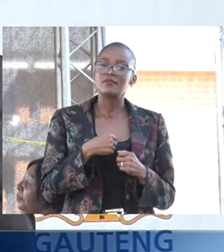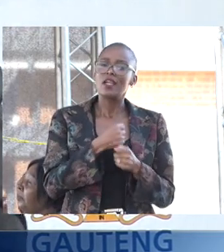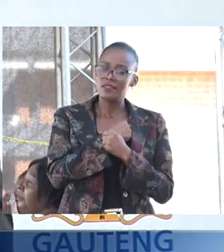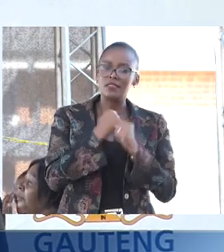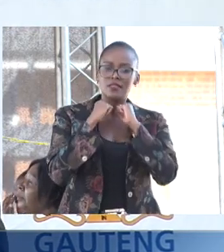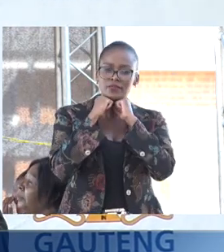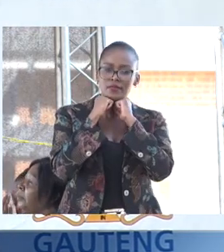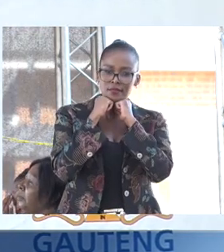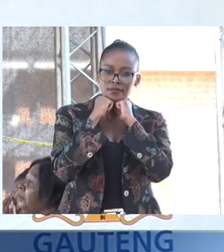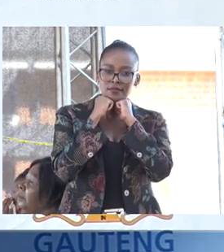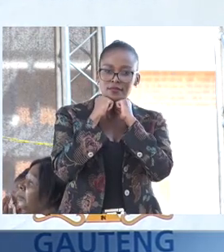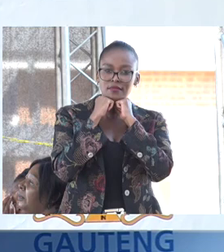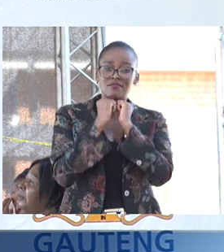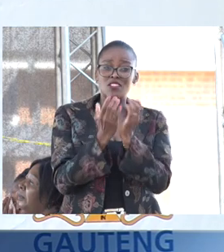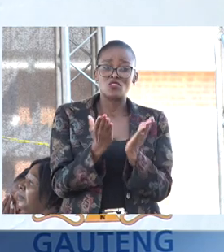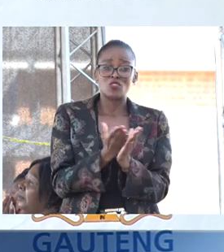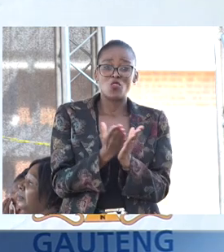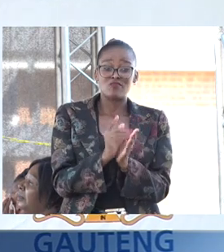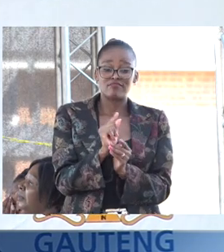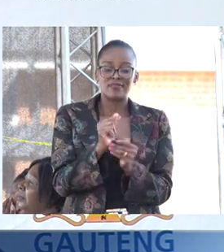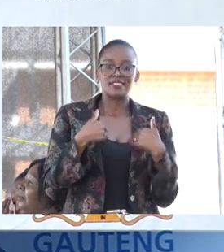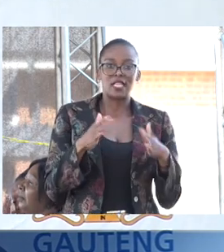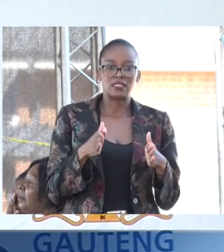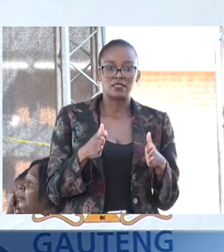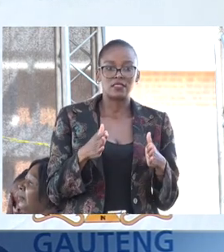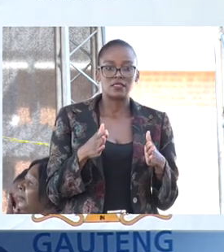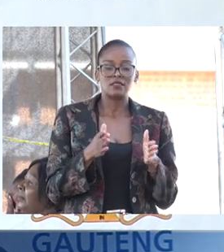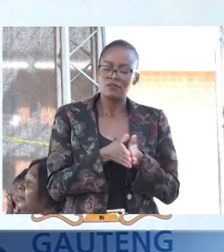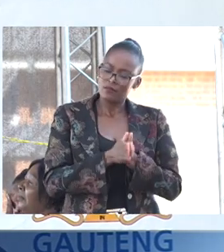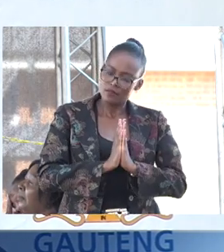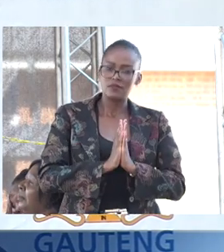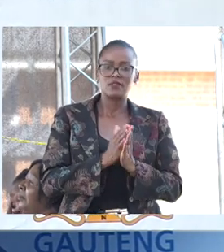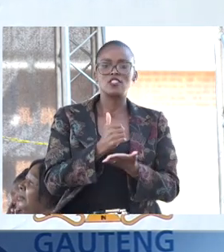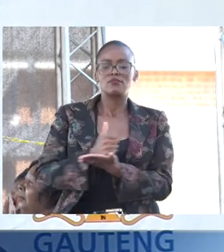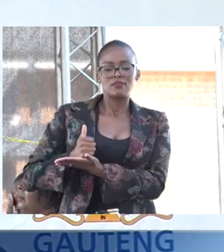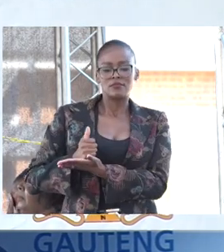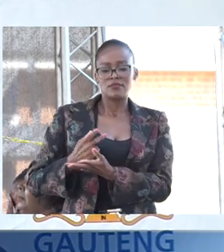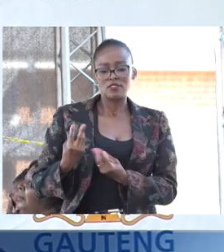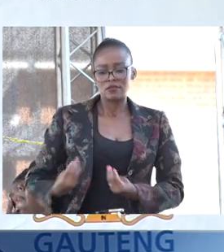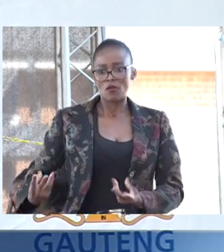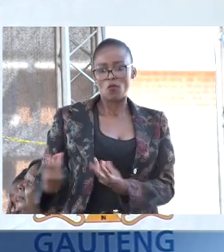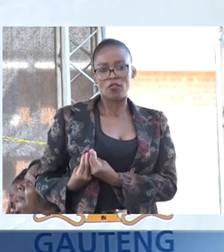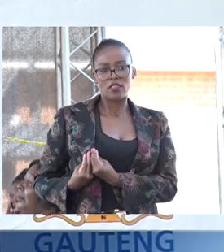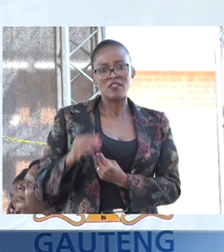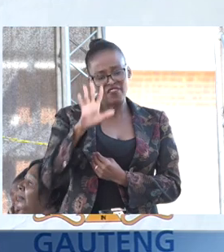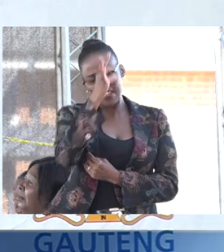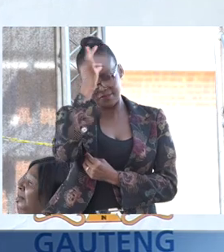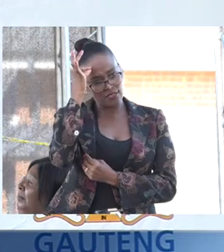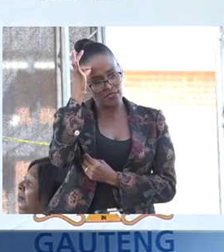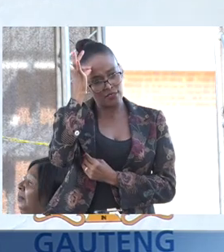parents, school is about to start, so please sit down with your child for